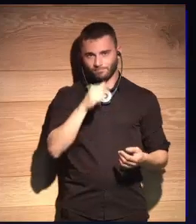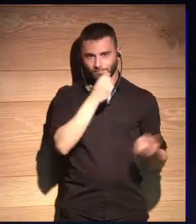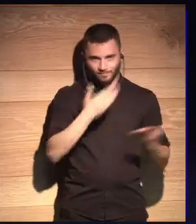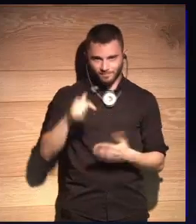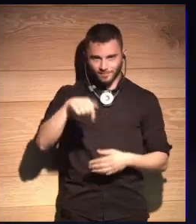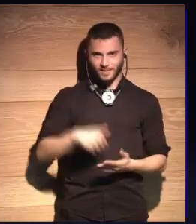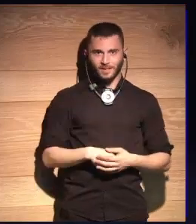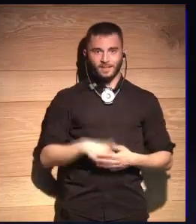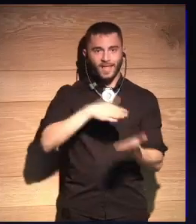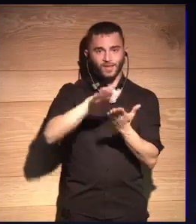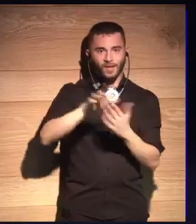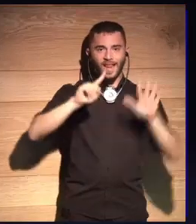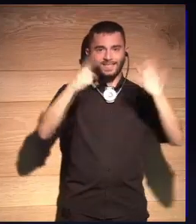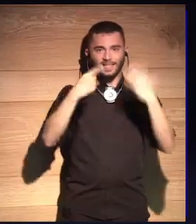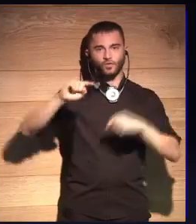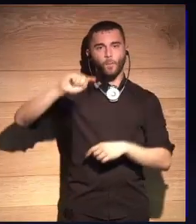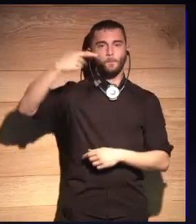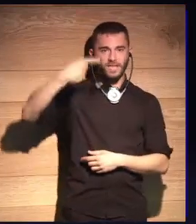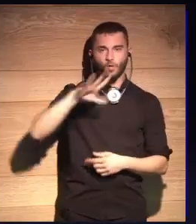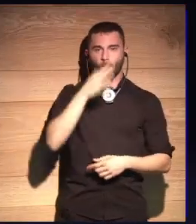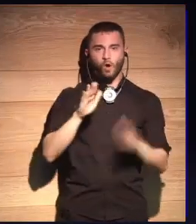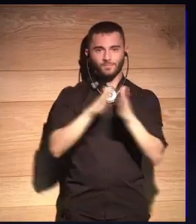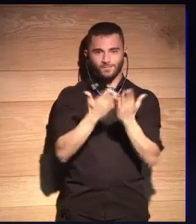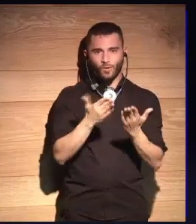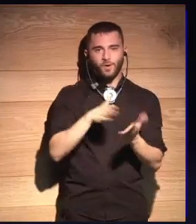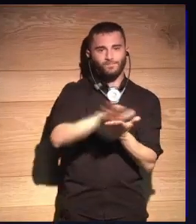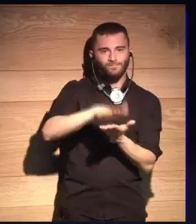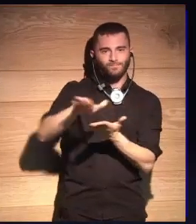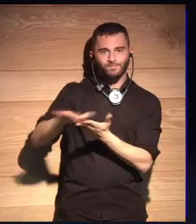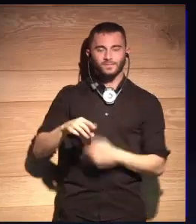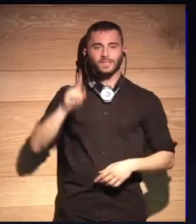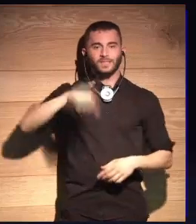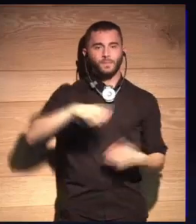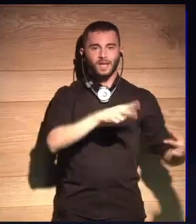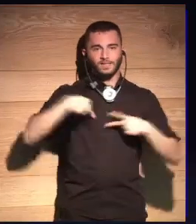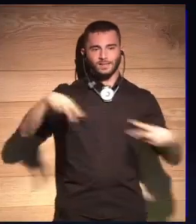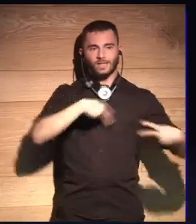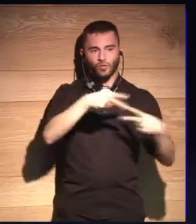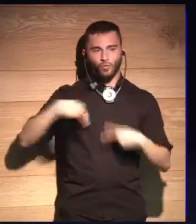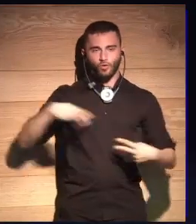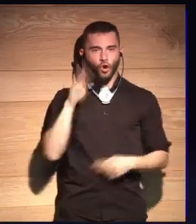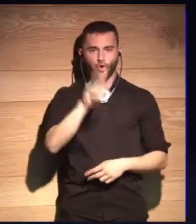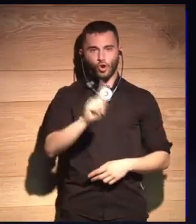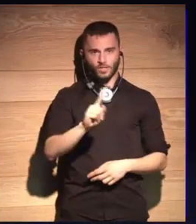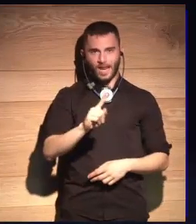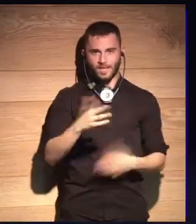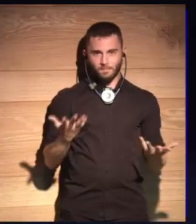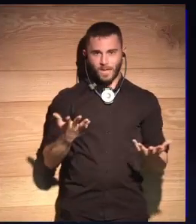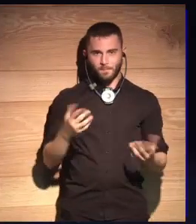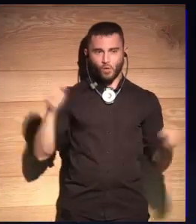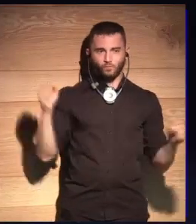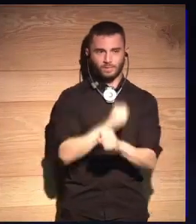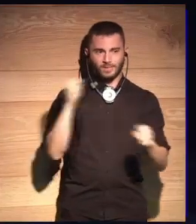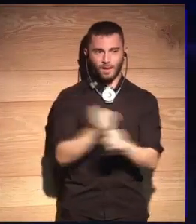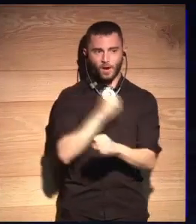very much, Fundación Telefónica, for welcoming us, the publishing house, also the translators for the work